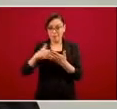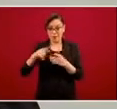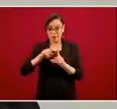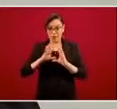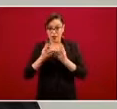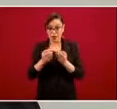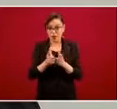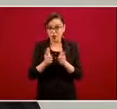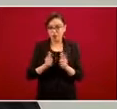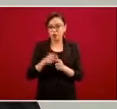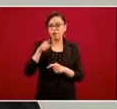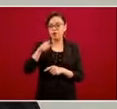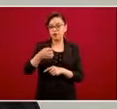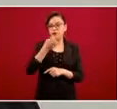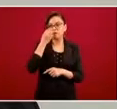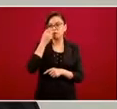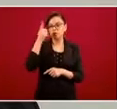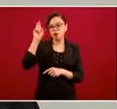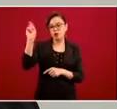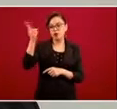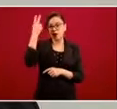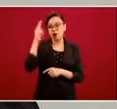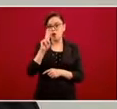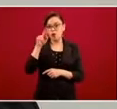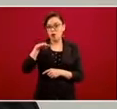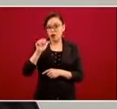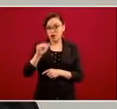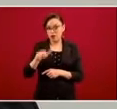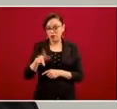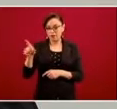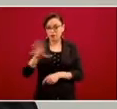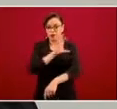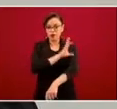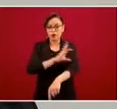contributed to its design are experts in their fields.